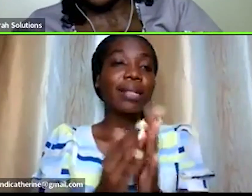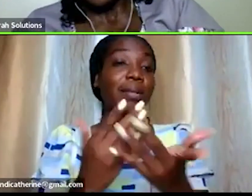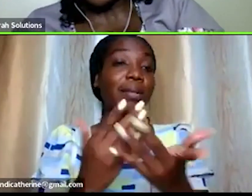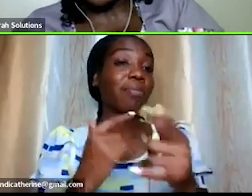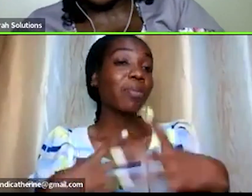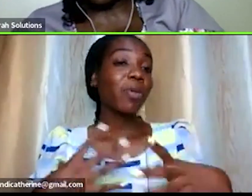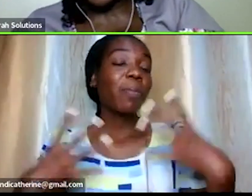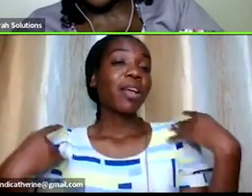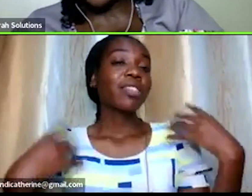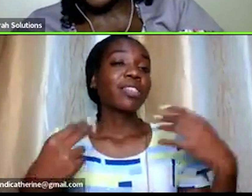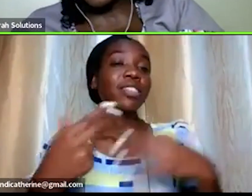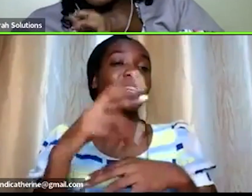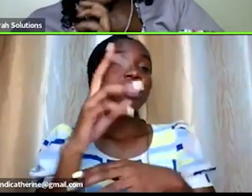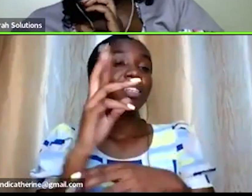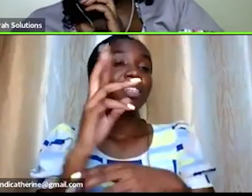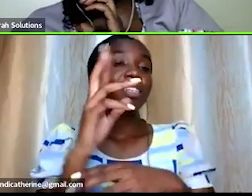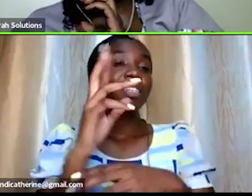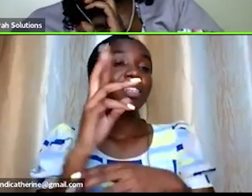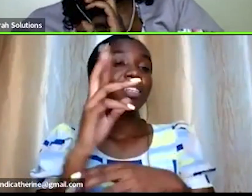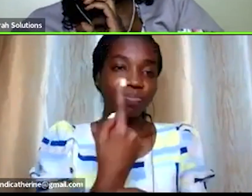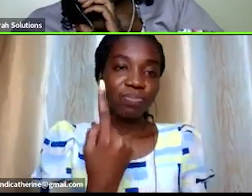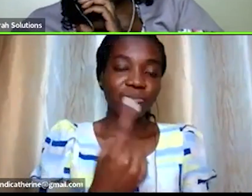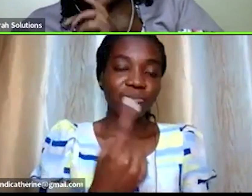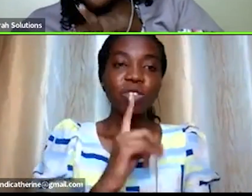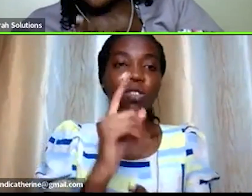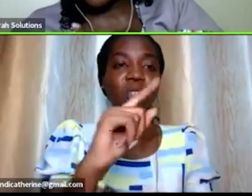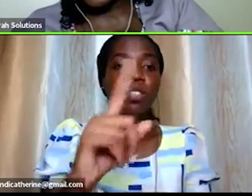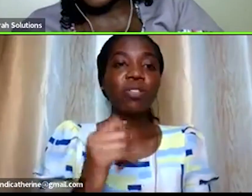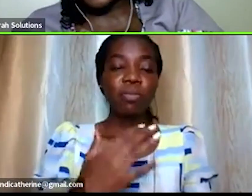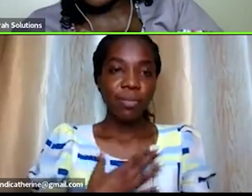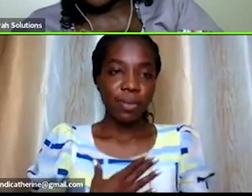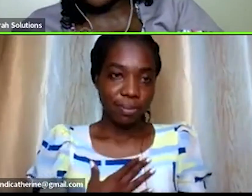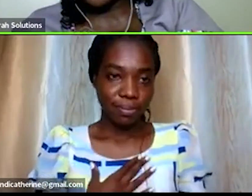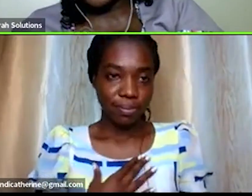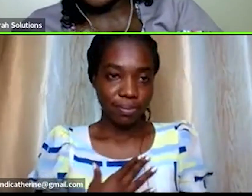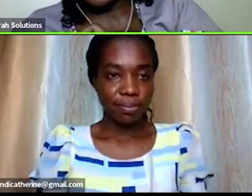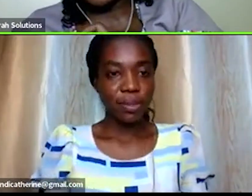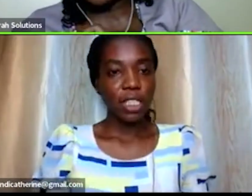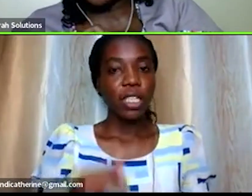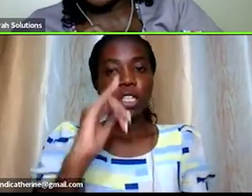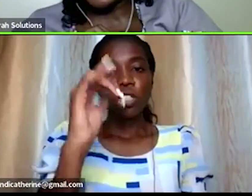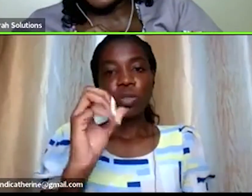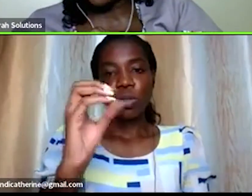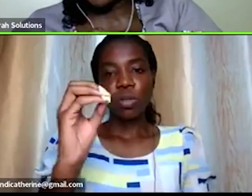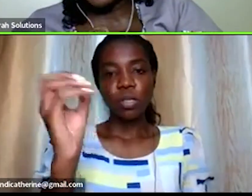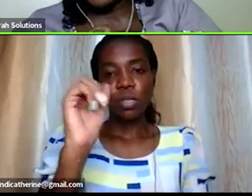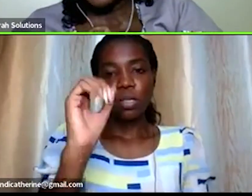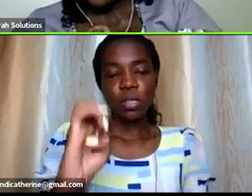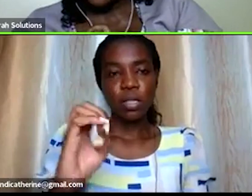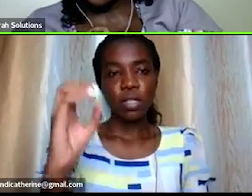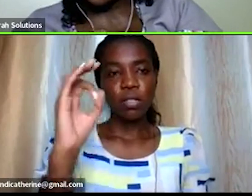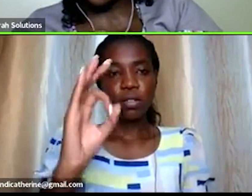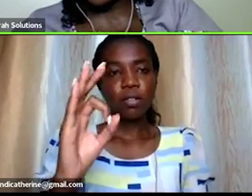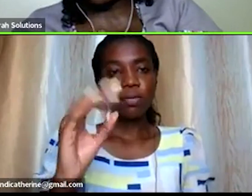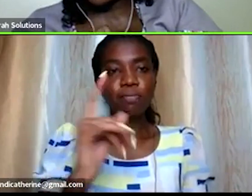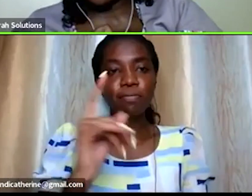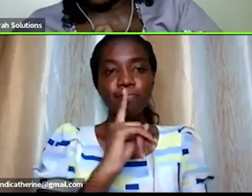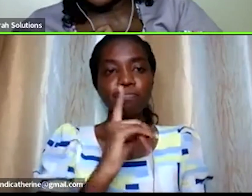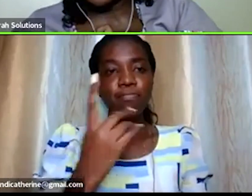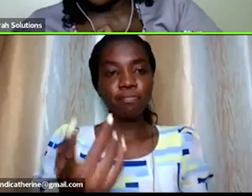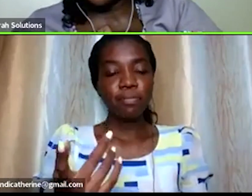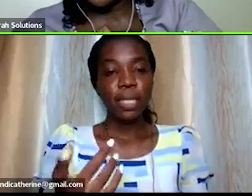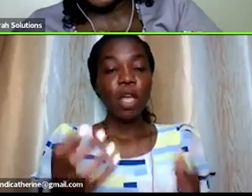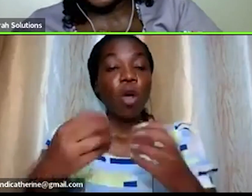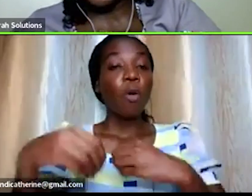career growth. But my question is, and Joseph says, I think opportunities are given to us as women. We should